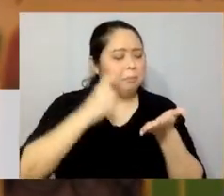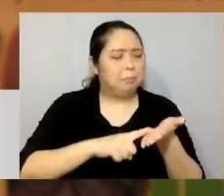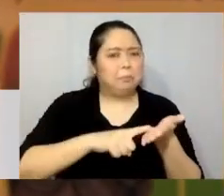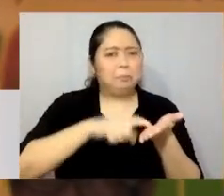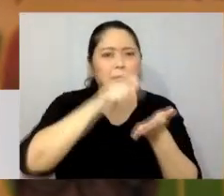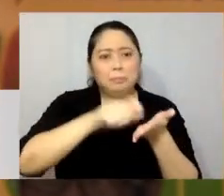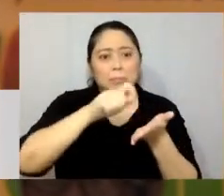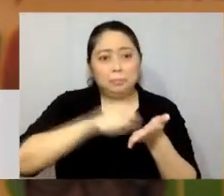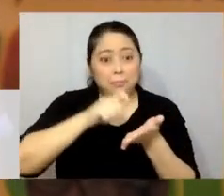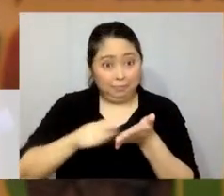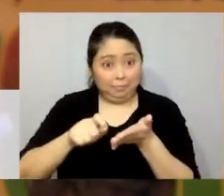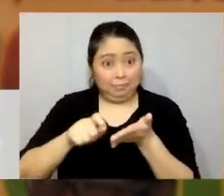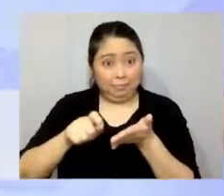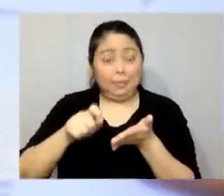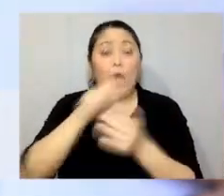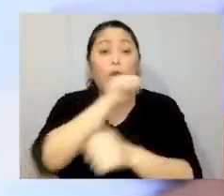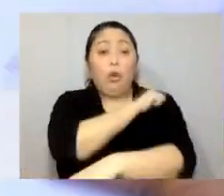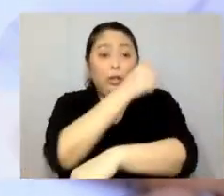Transition Authority, or BTA,